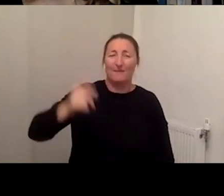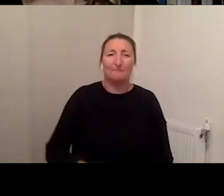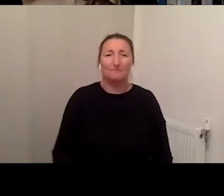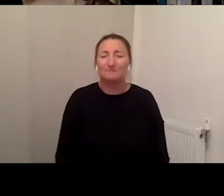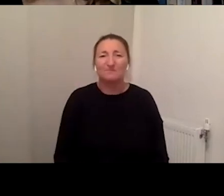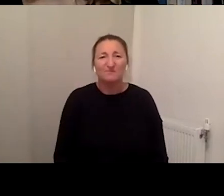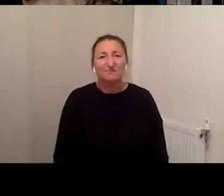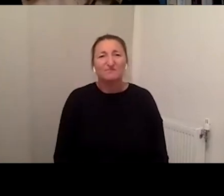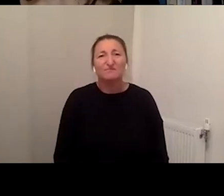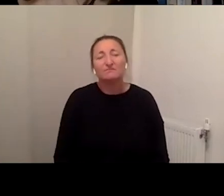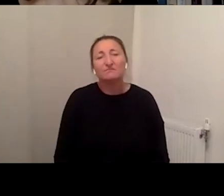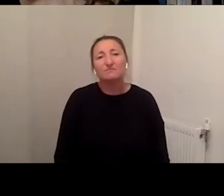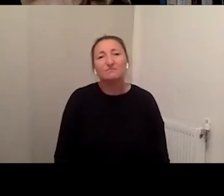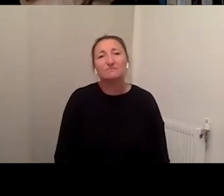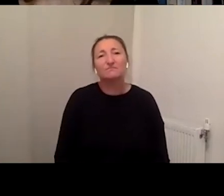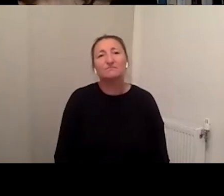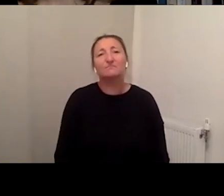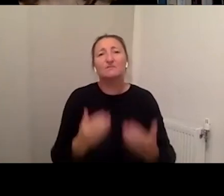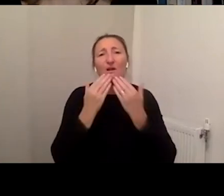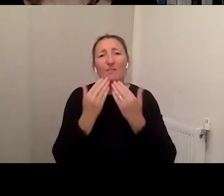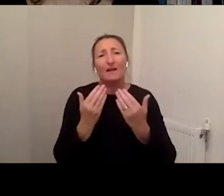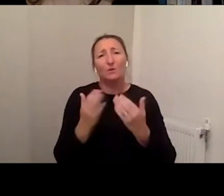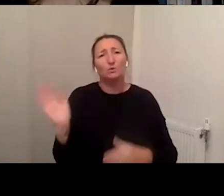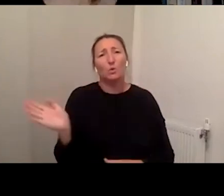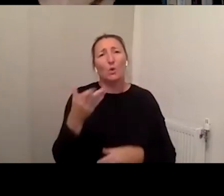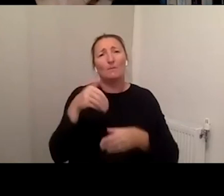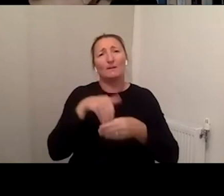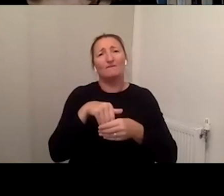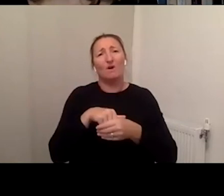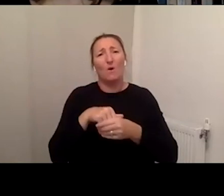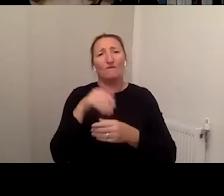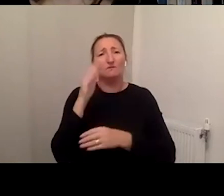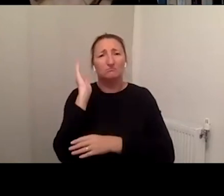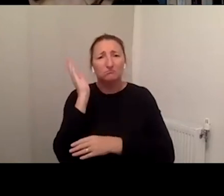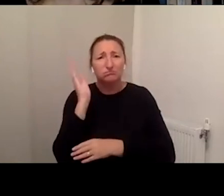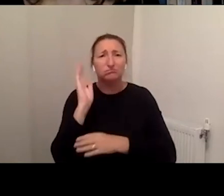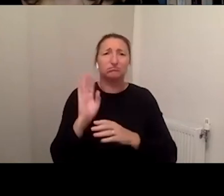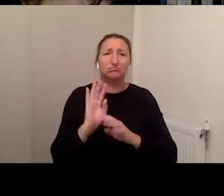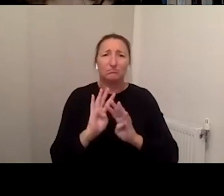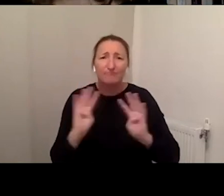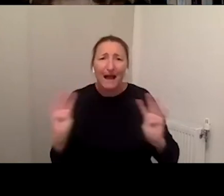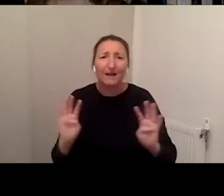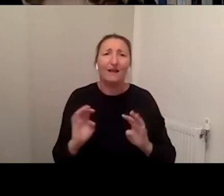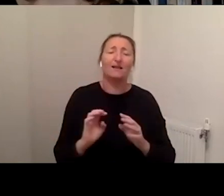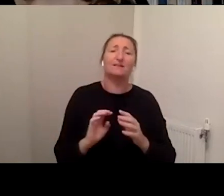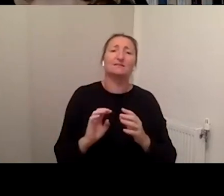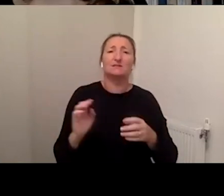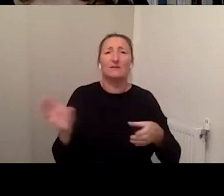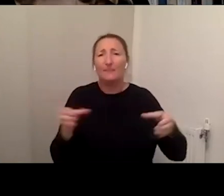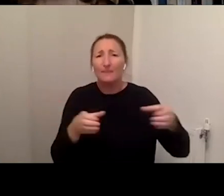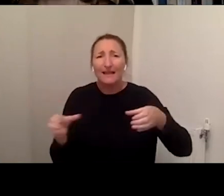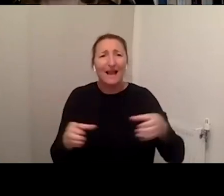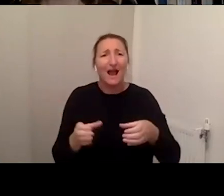Yeah. Thank you. And thank you to everybody. Thank you to everyone who's asked questions, and to the various different Goethe institutes that have put on